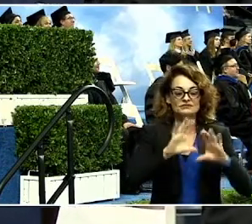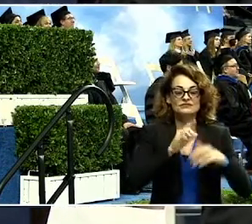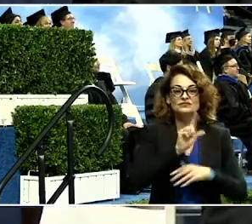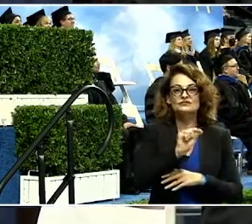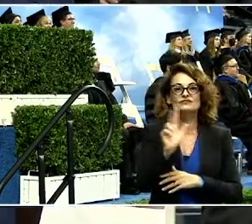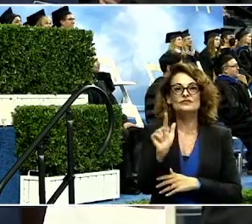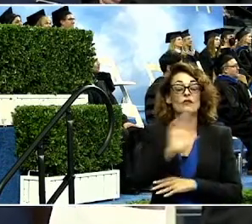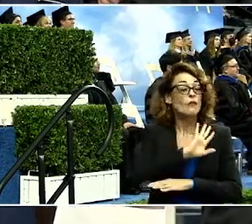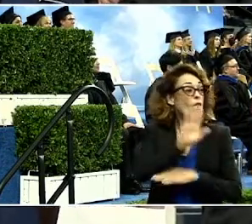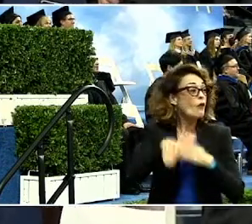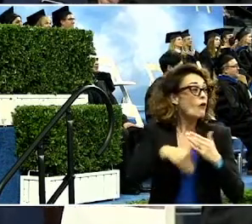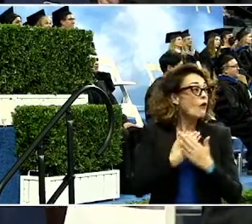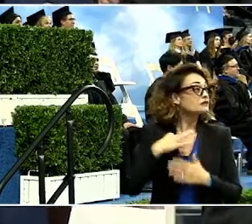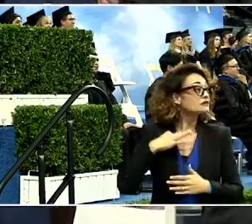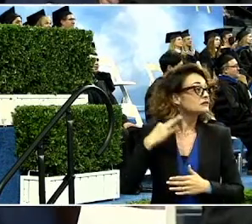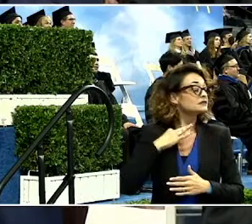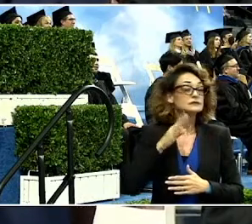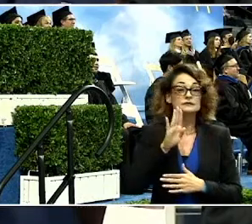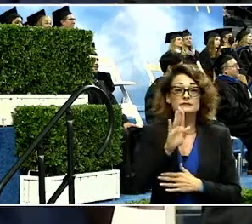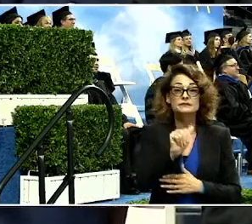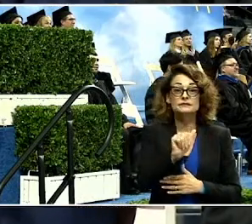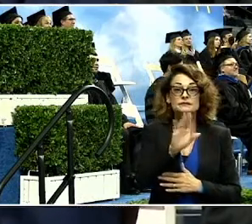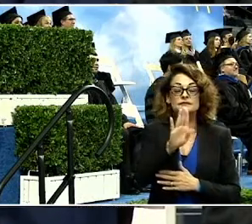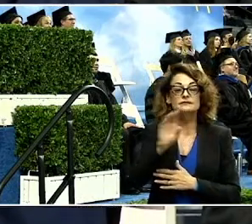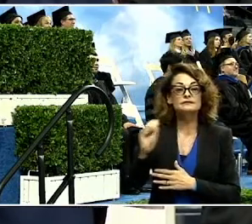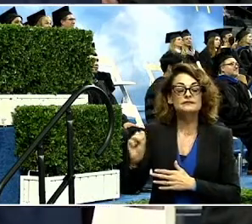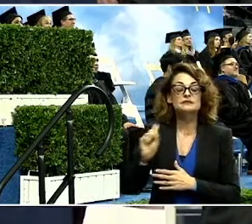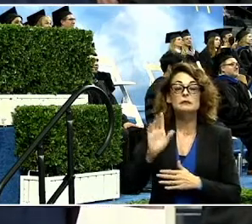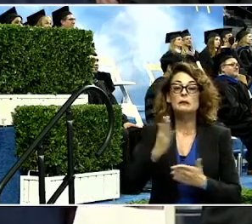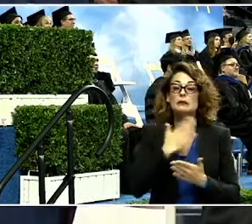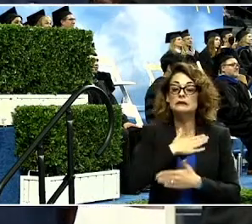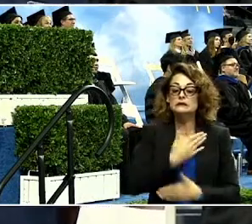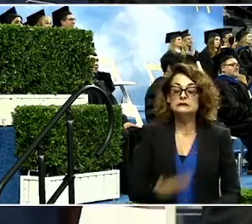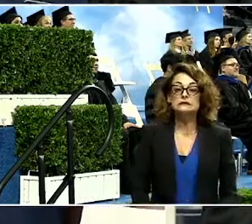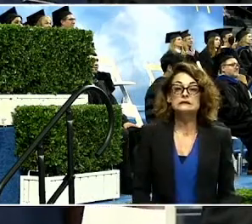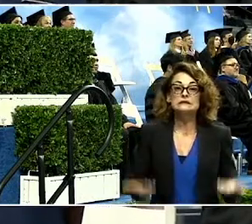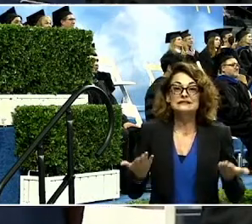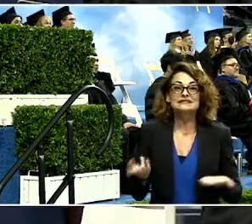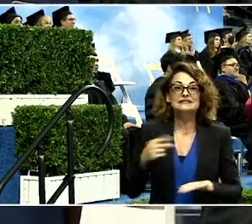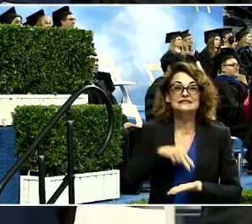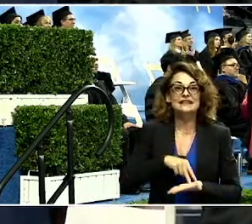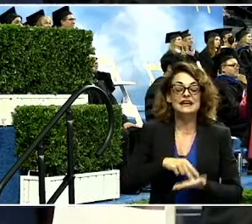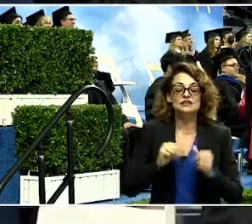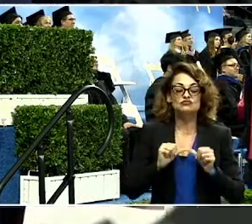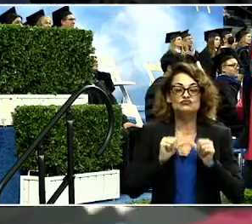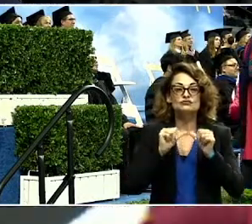degree of Bachelor of Science and Bachelor of Arts please stand and remain standing if you're able to do so.